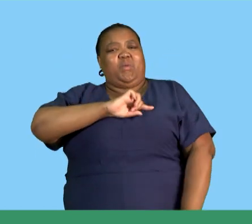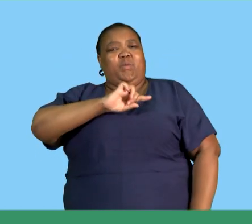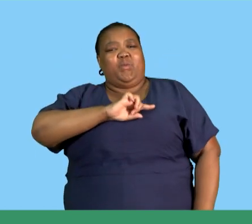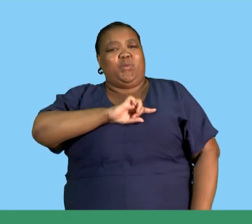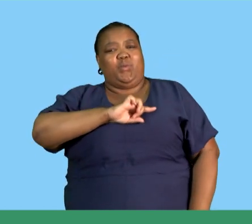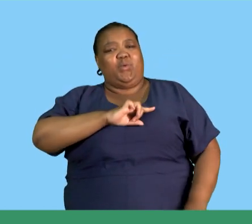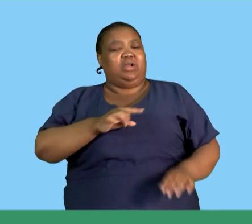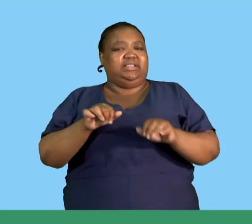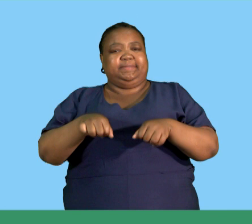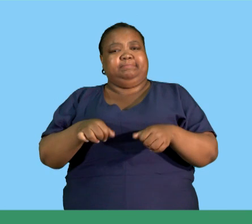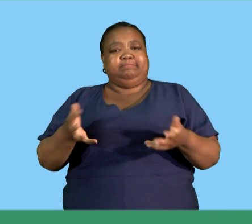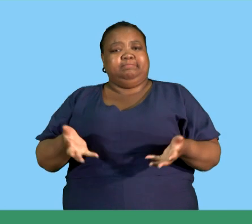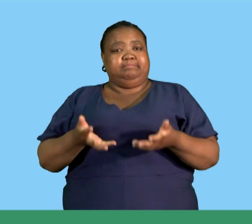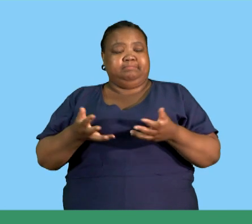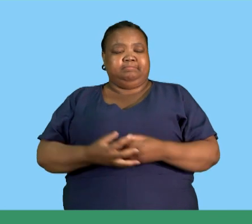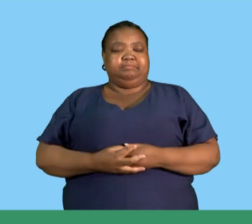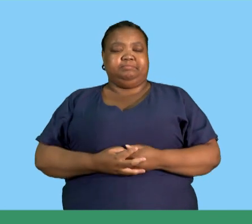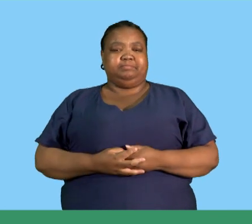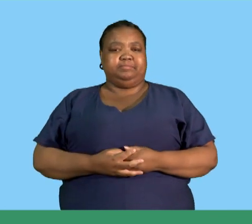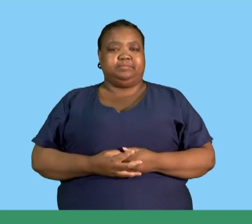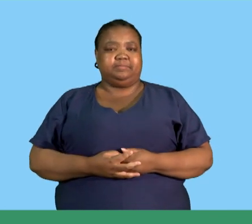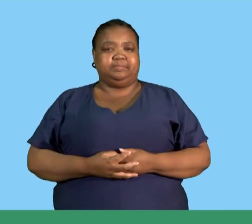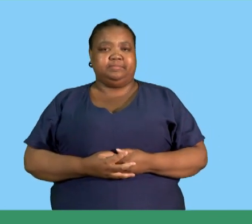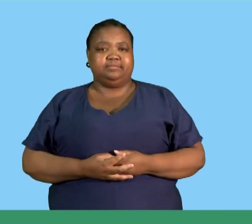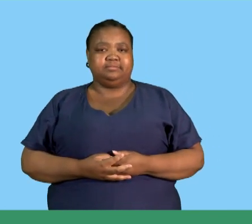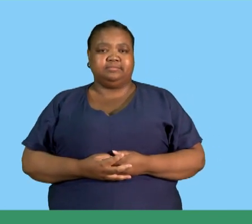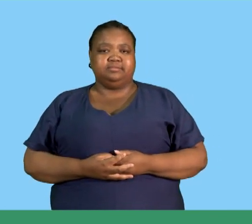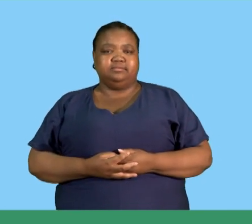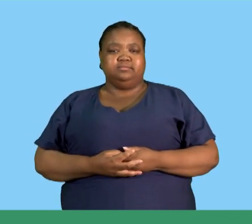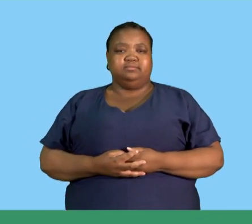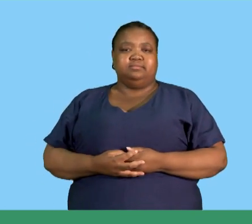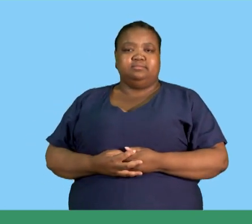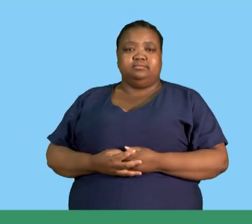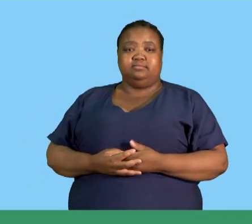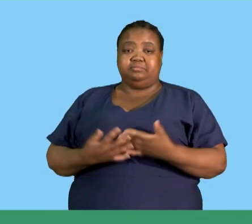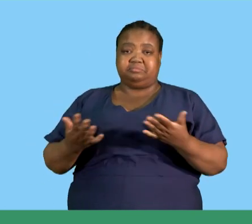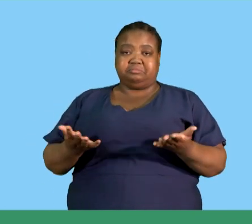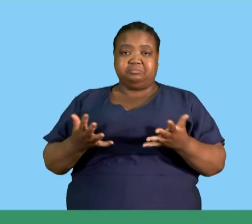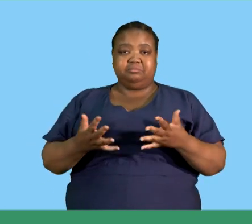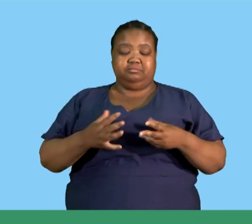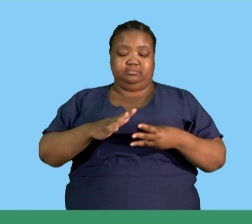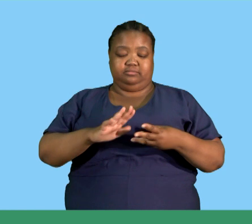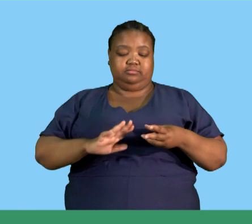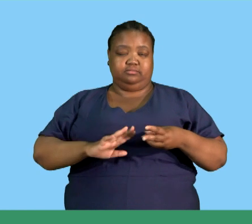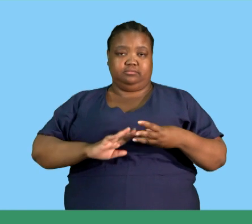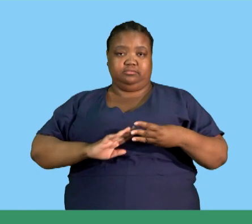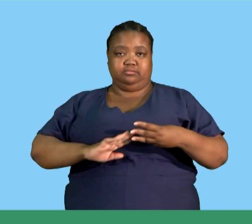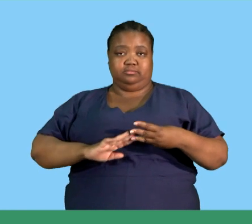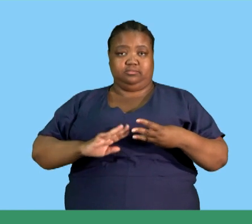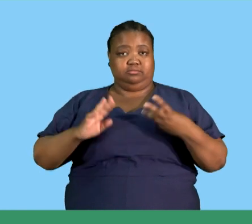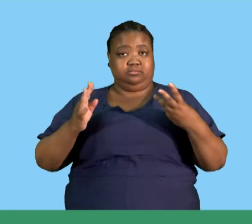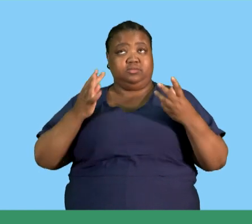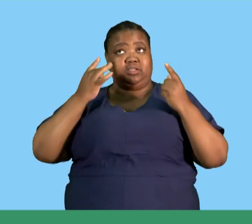who is stating the causes? It's the members. Then we set a time limit for